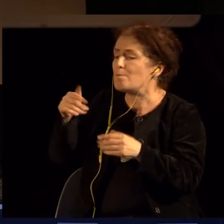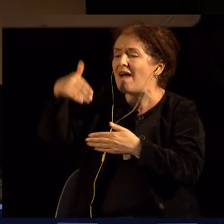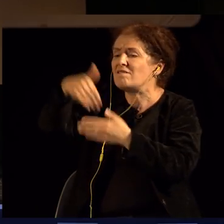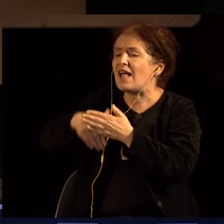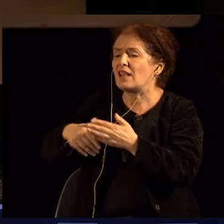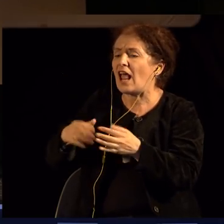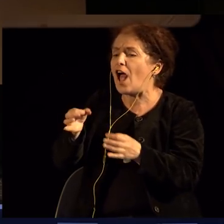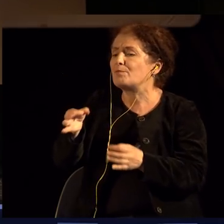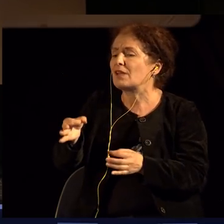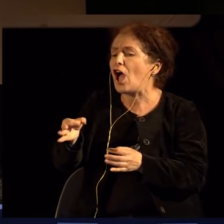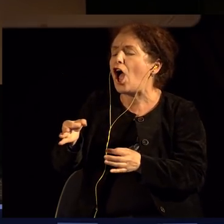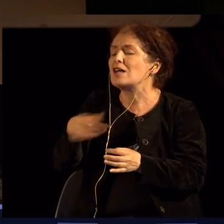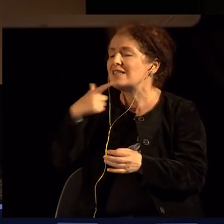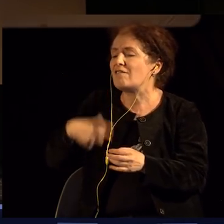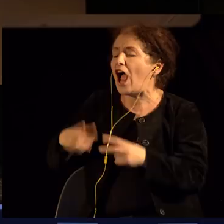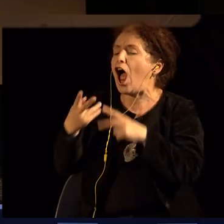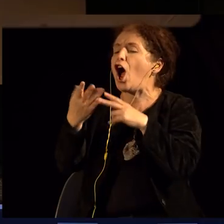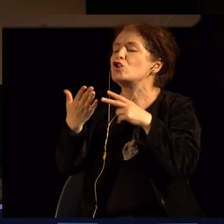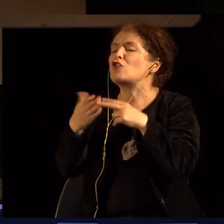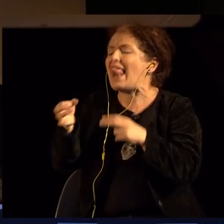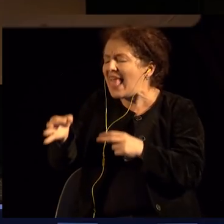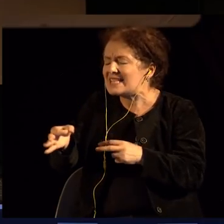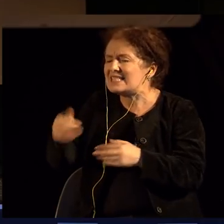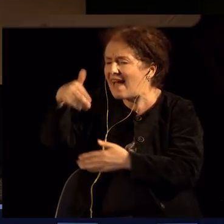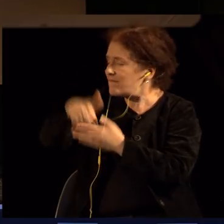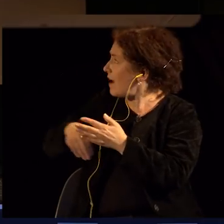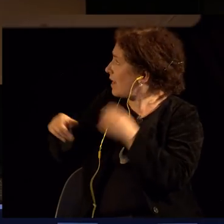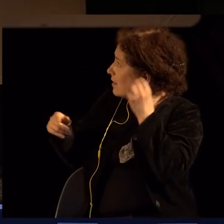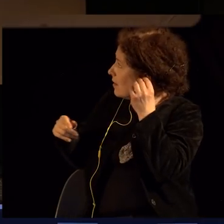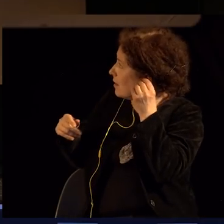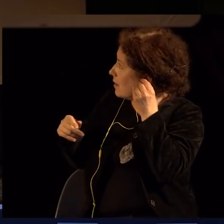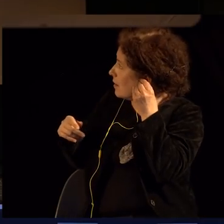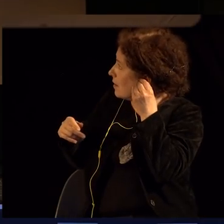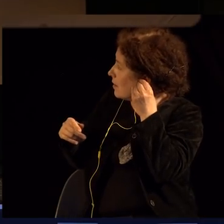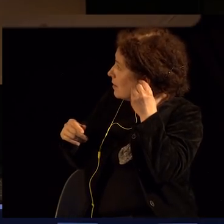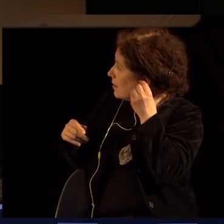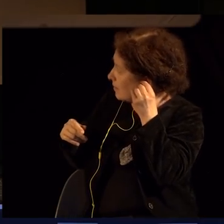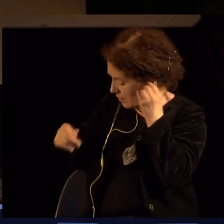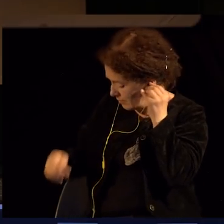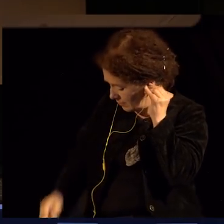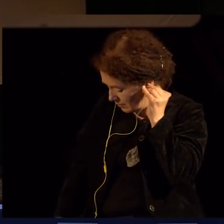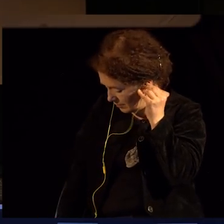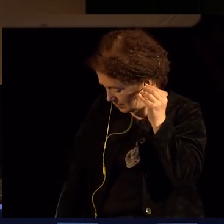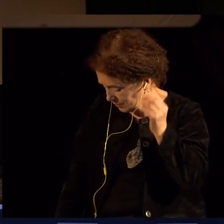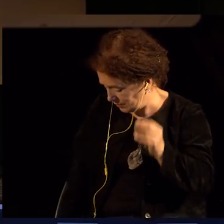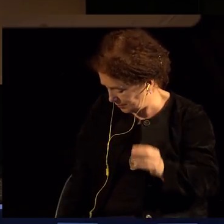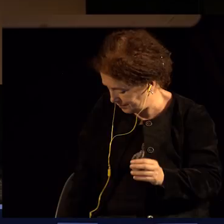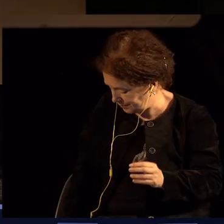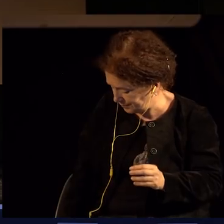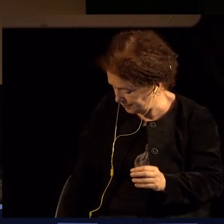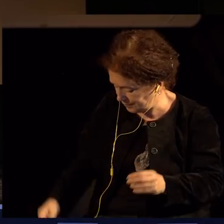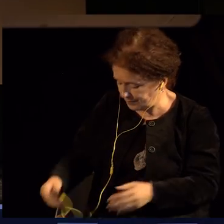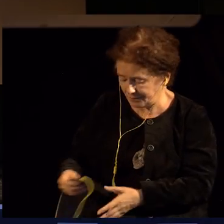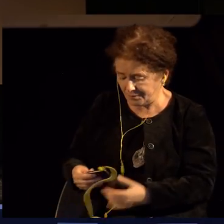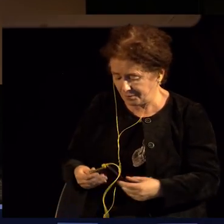and on the clitoris. There is a foreskin covering this unless it's been removed. There is a urethra where ejaculate can come